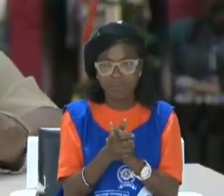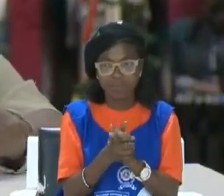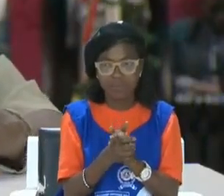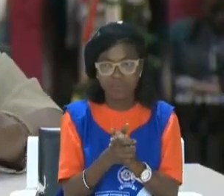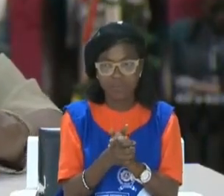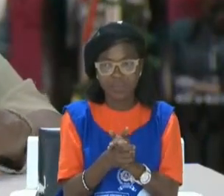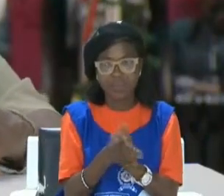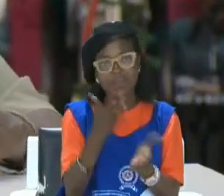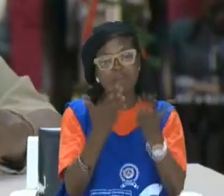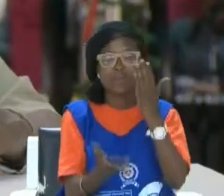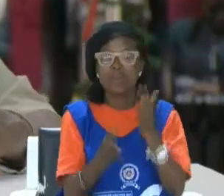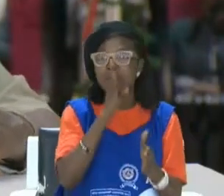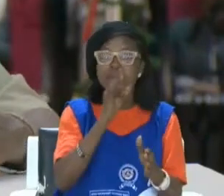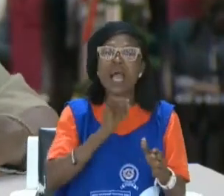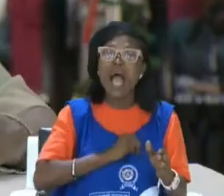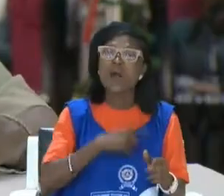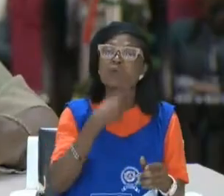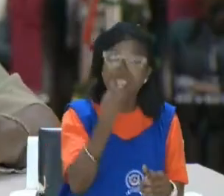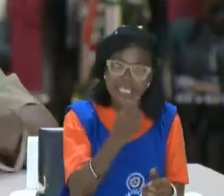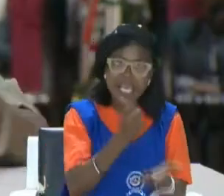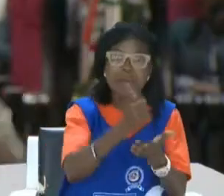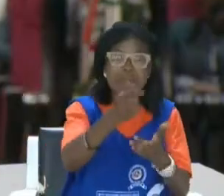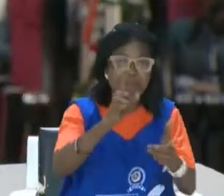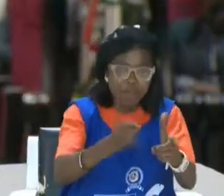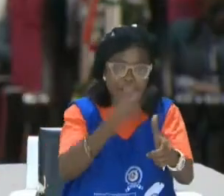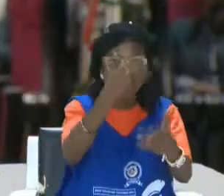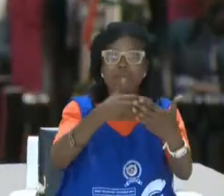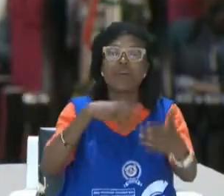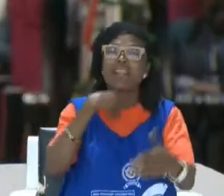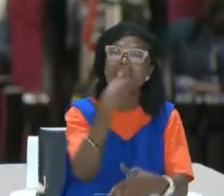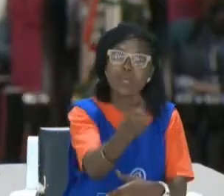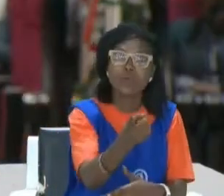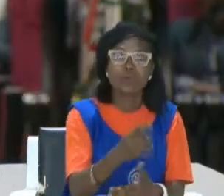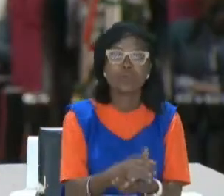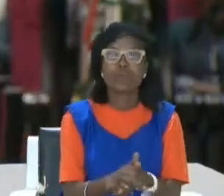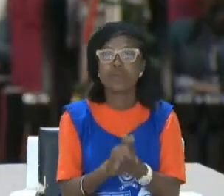Maybe I should say amen to this before I tell you.